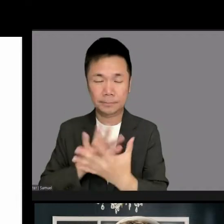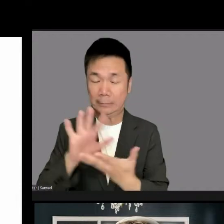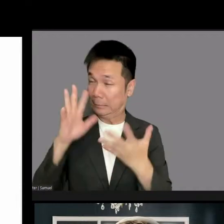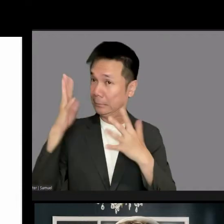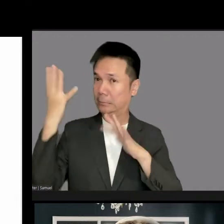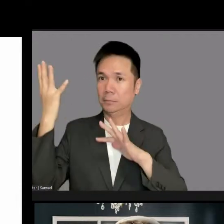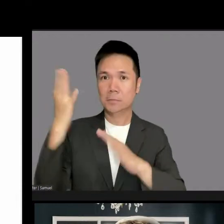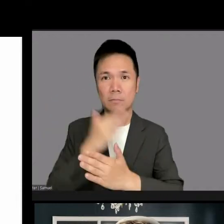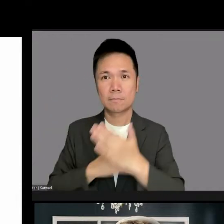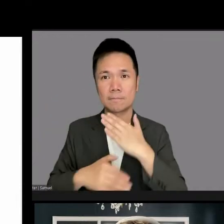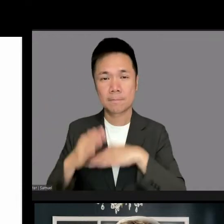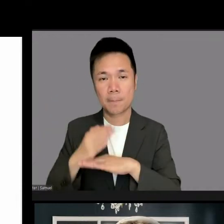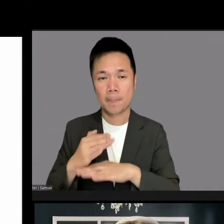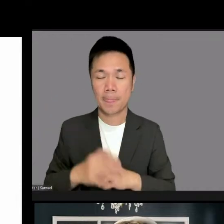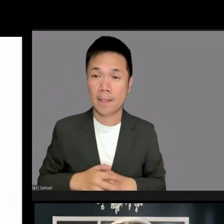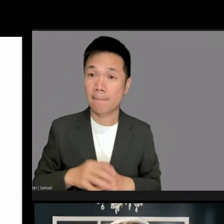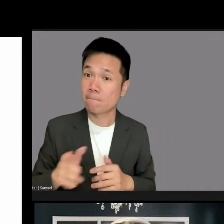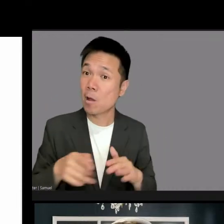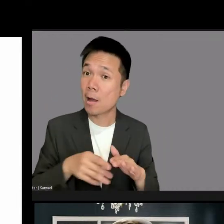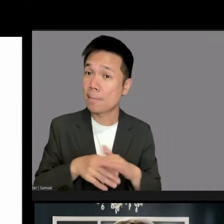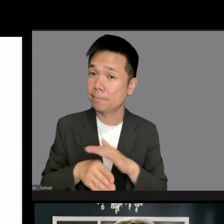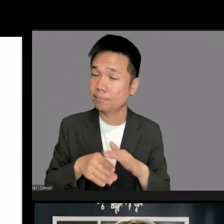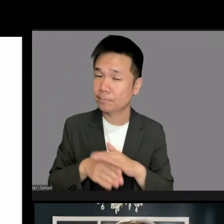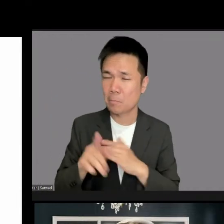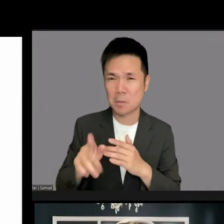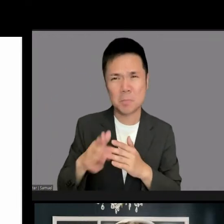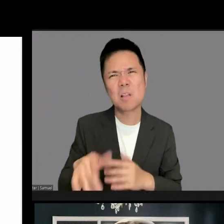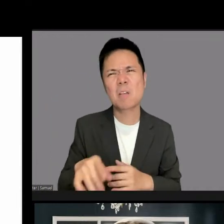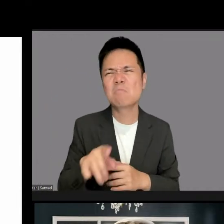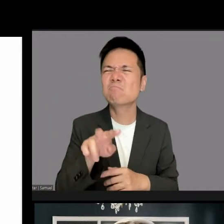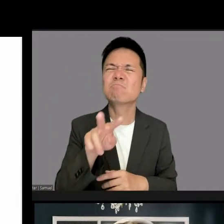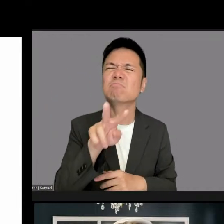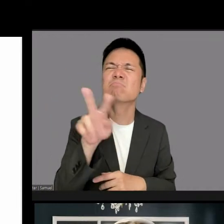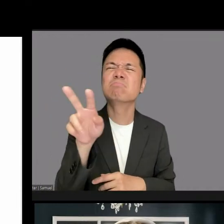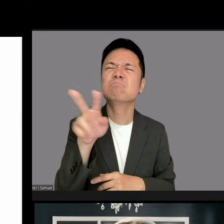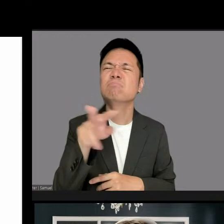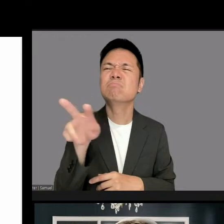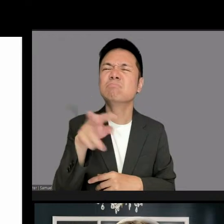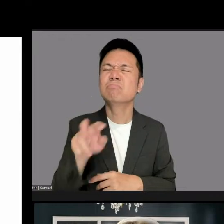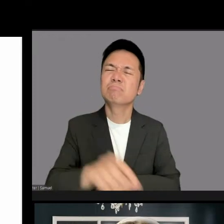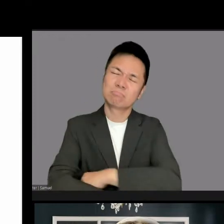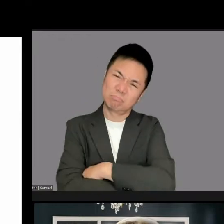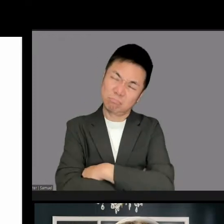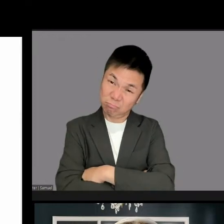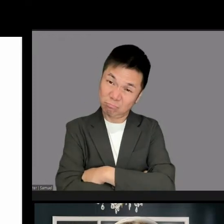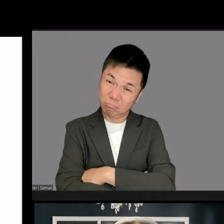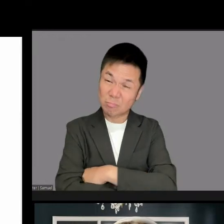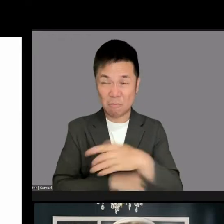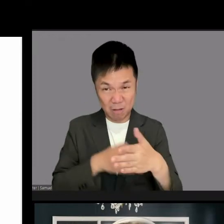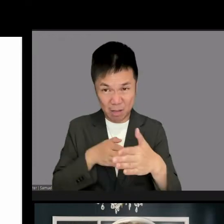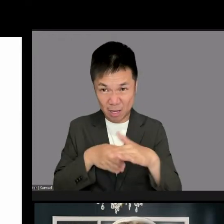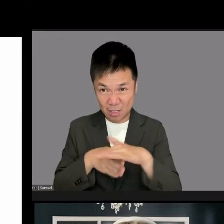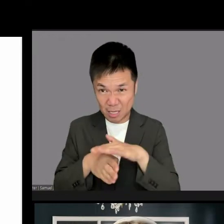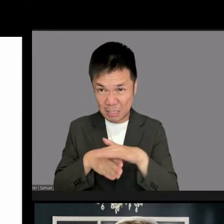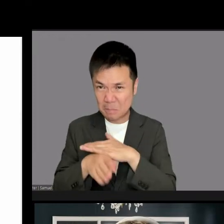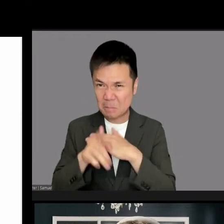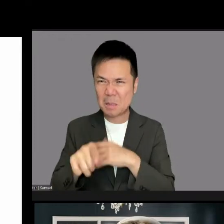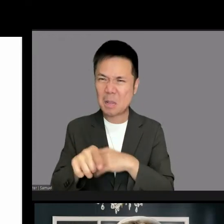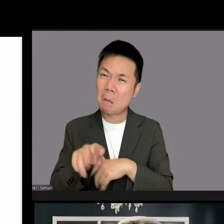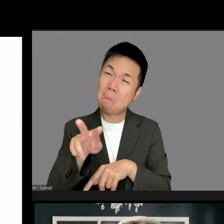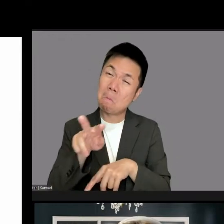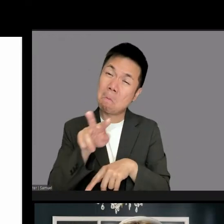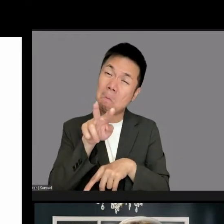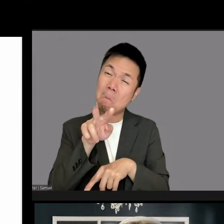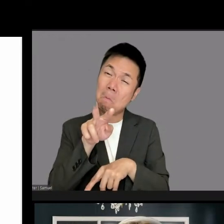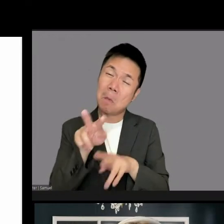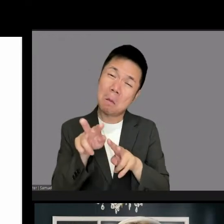that, being accessible doesn't mean it has to be boring. So a lot of people think that, oh, if I make something accessible, it's going to be boring or people aren't